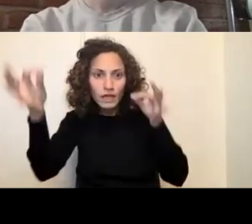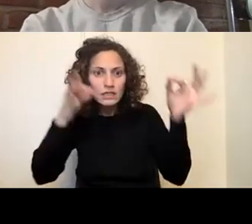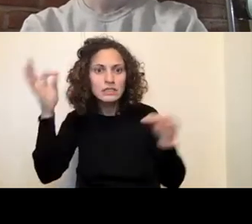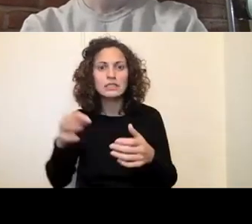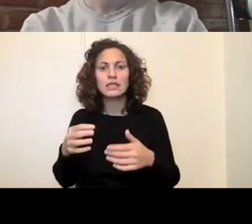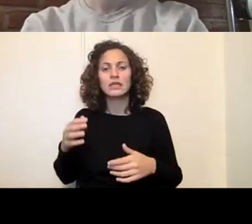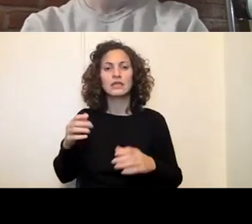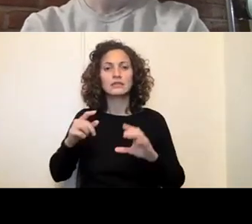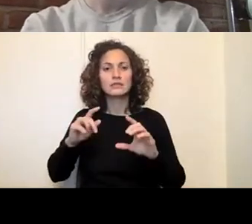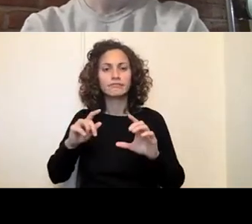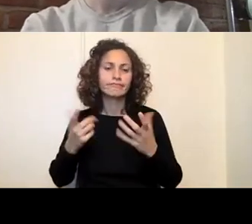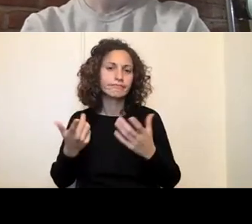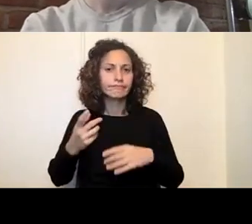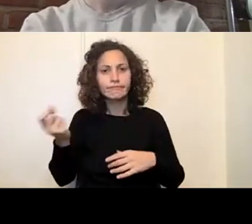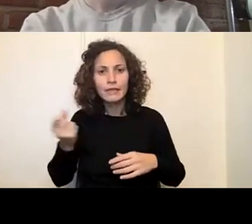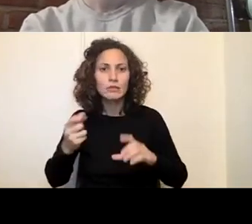is that